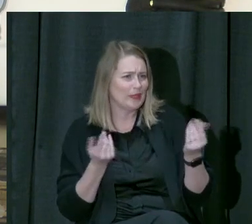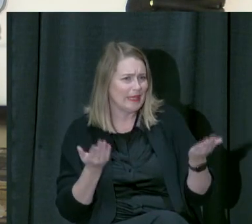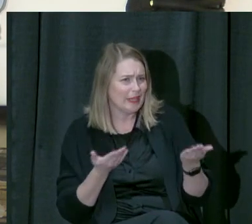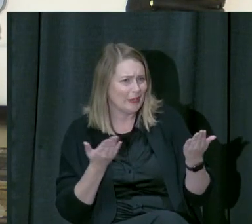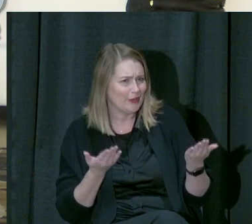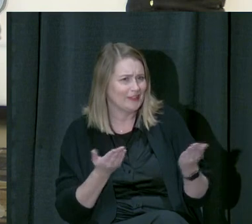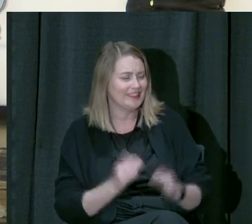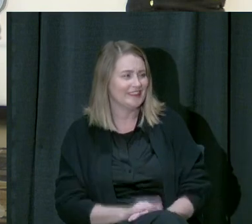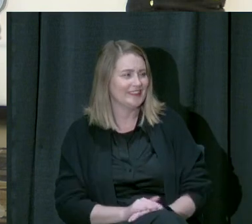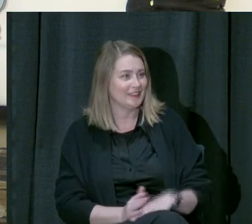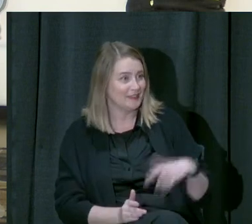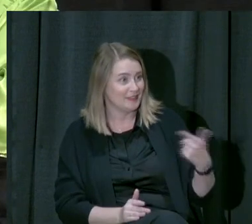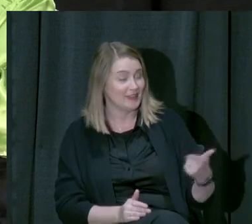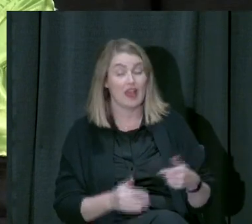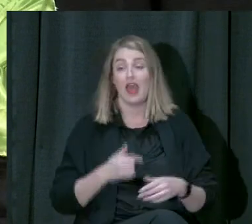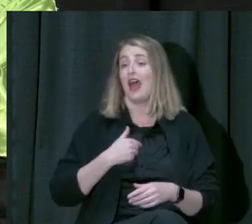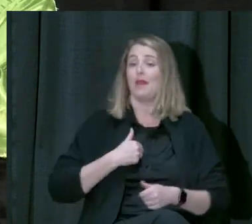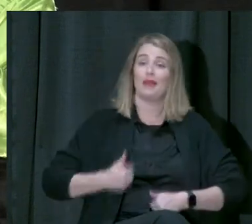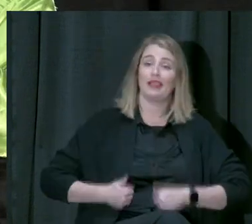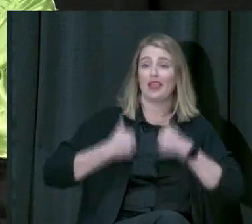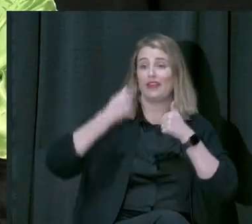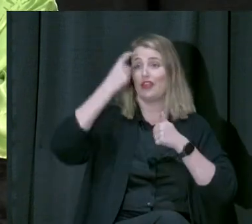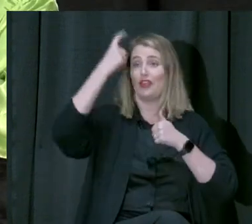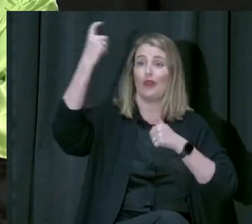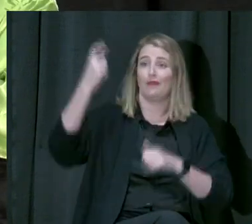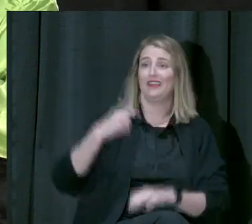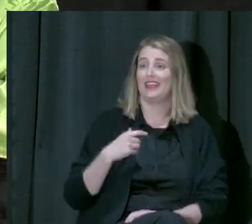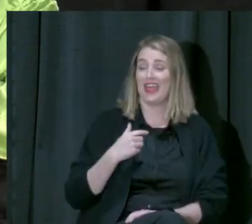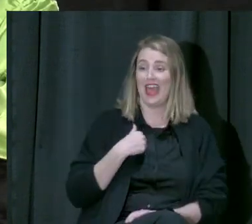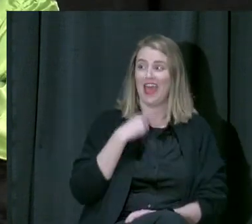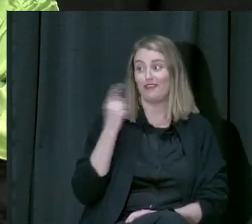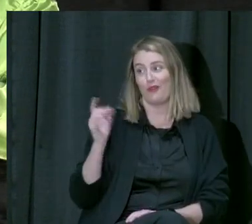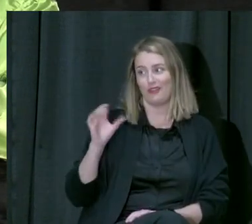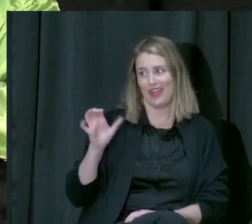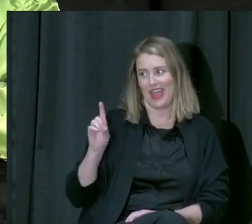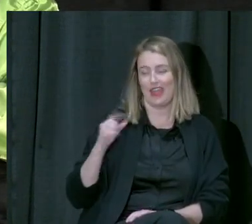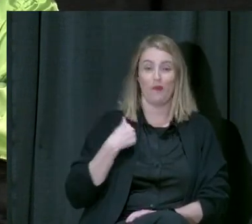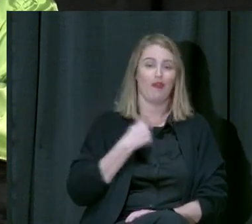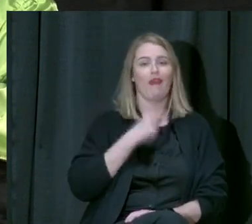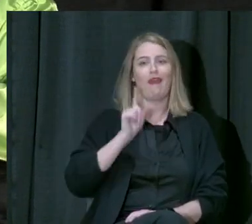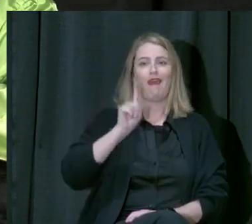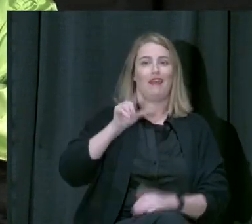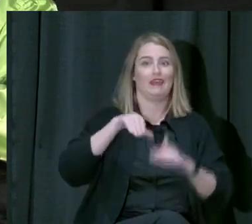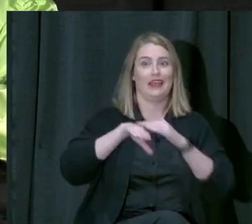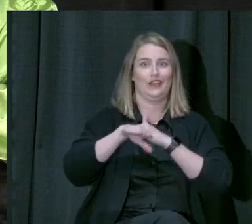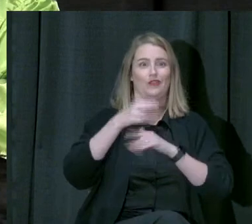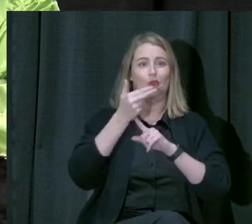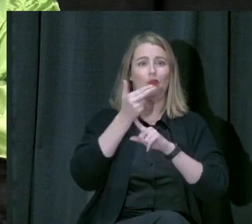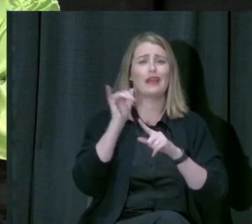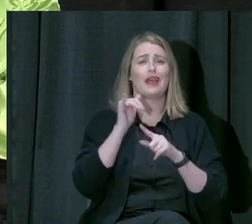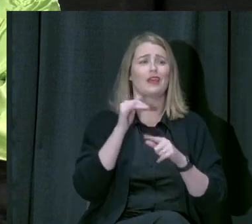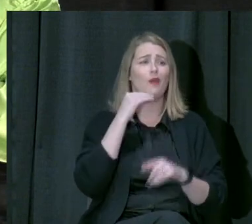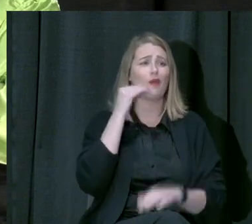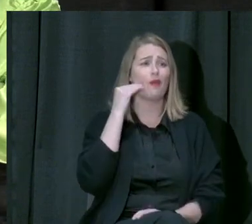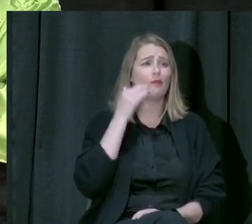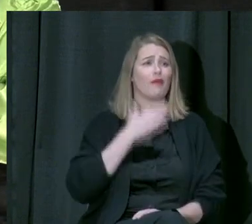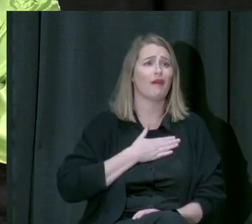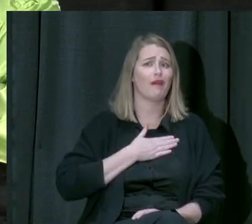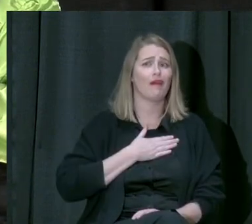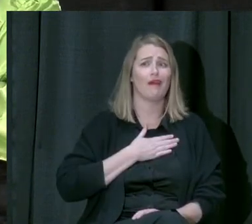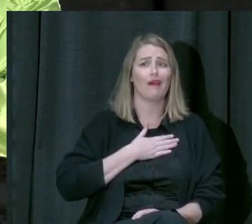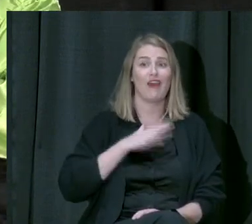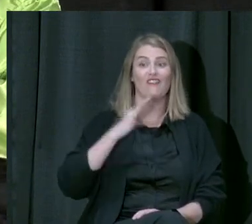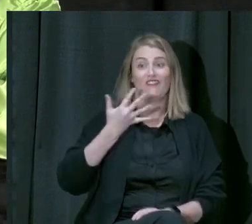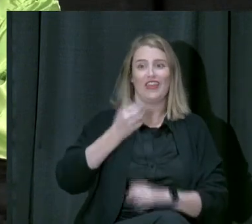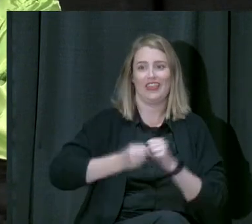I am living the dream. I told Chad, as we walked into the hotel, it literally was like coming home. So this is my fifth year being